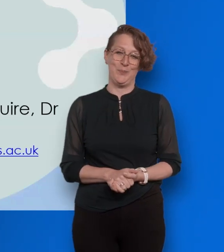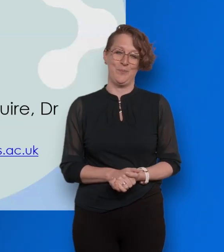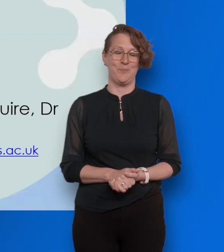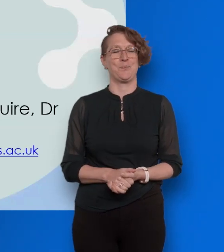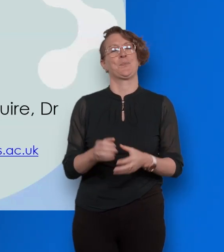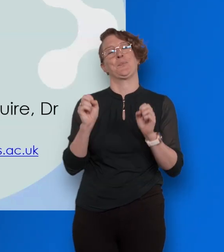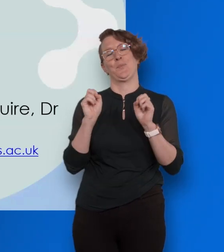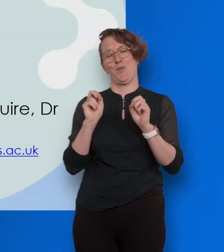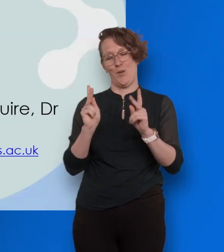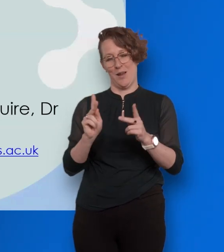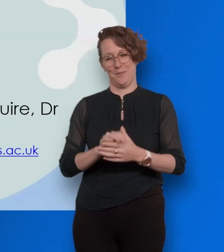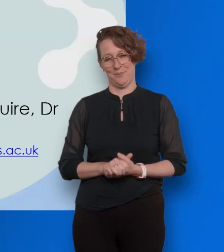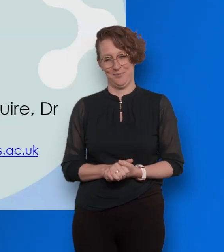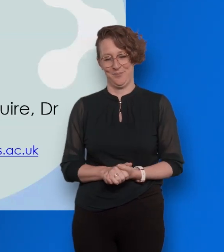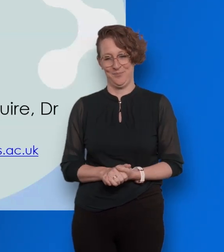Okay.